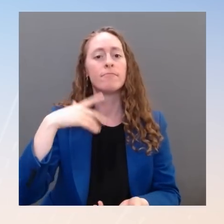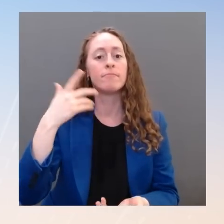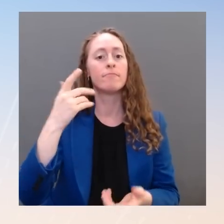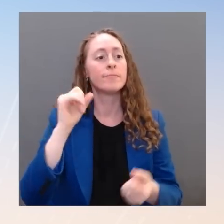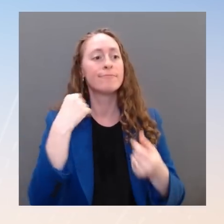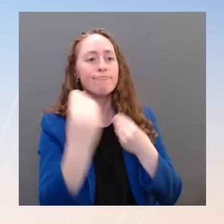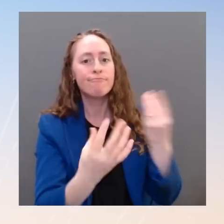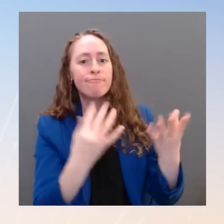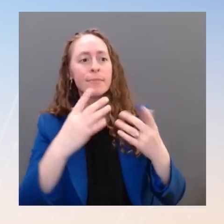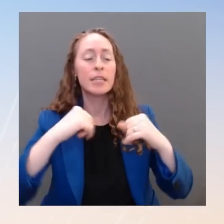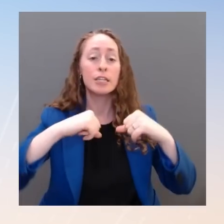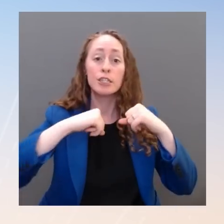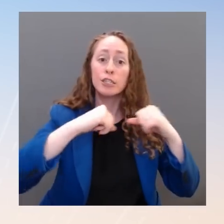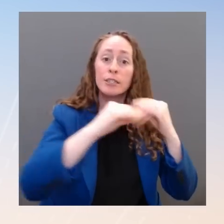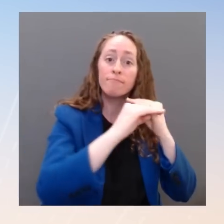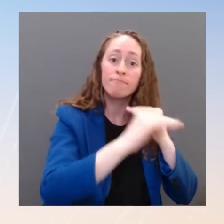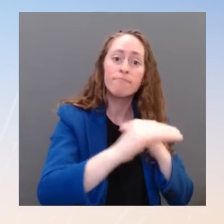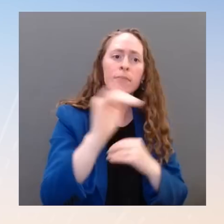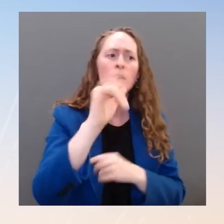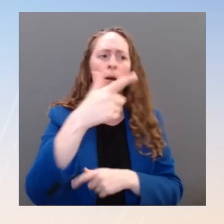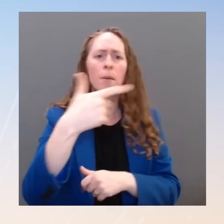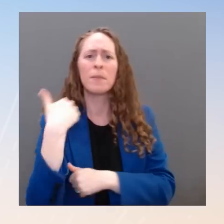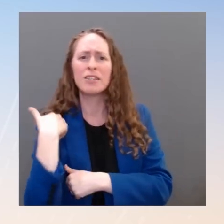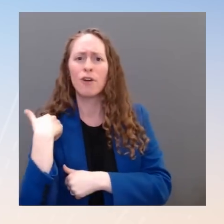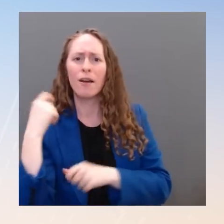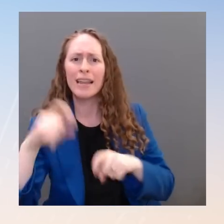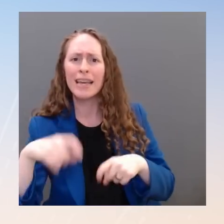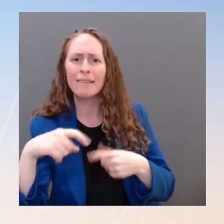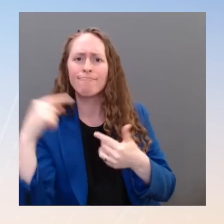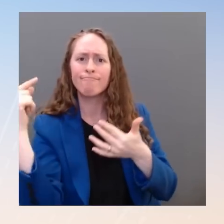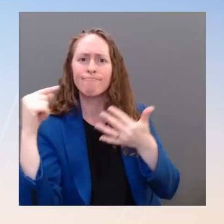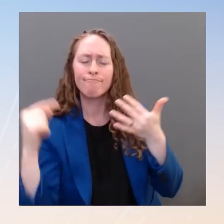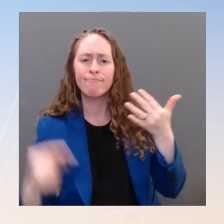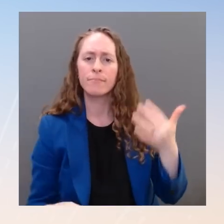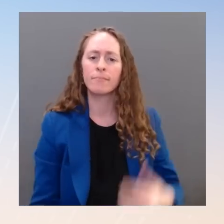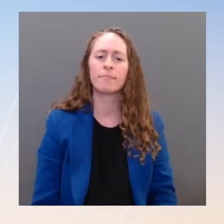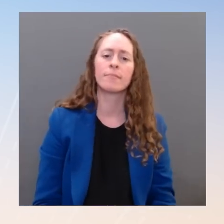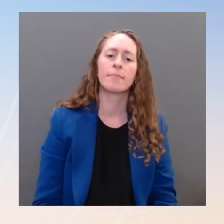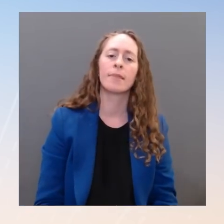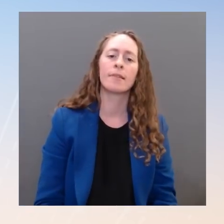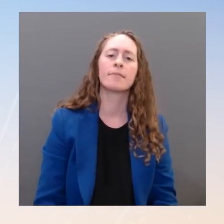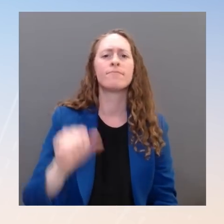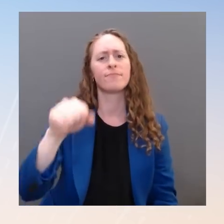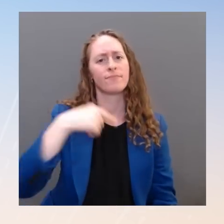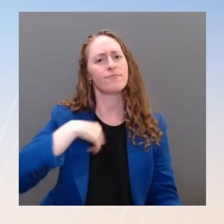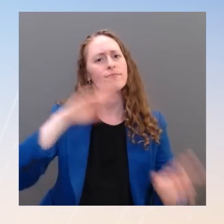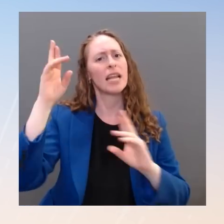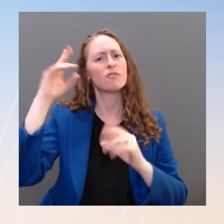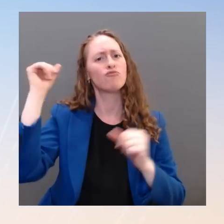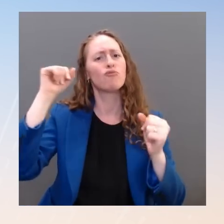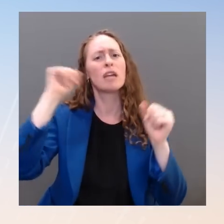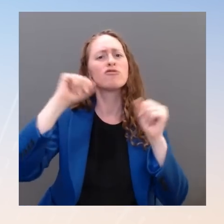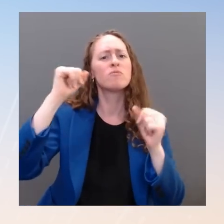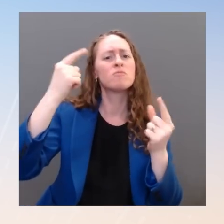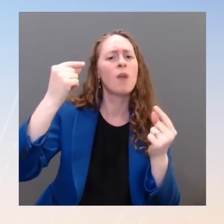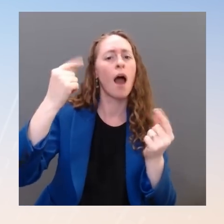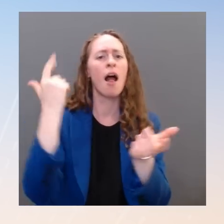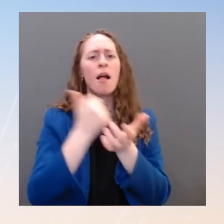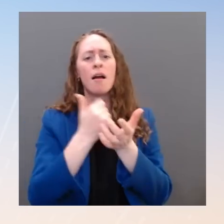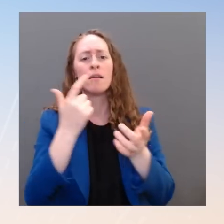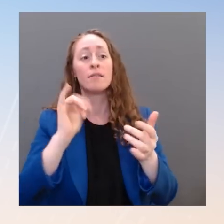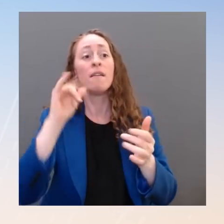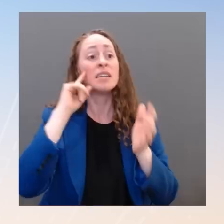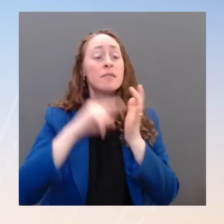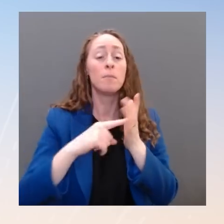Now, we strategically front-loaded the military and security assistance we were providing a couple of weeks ago, expedited the delivery of